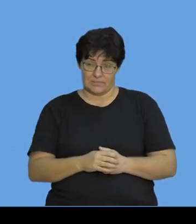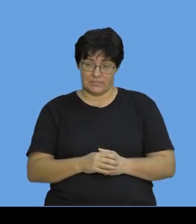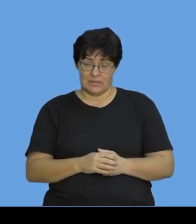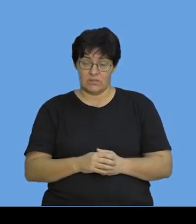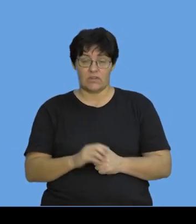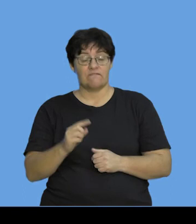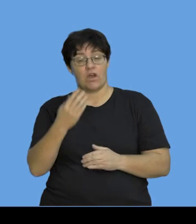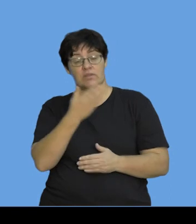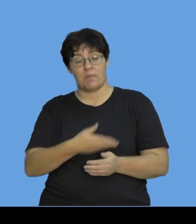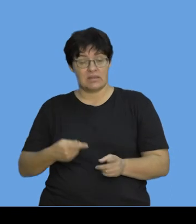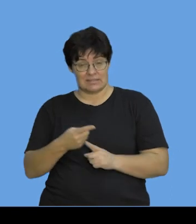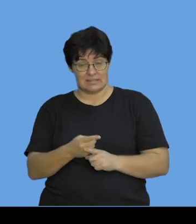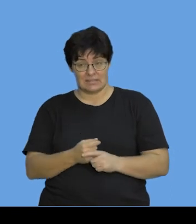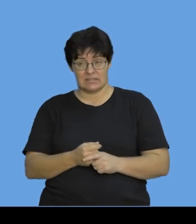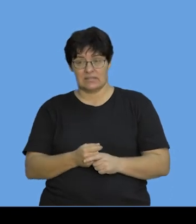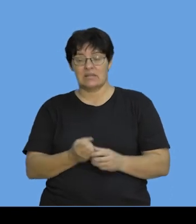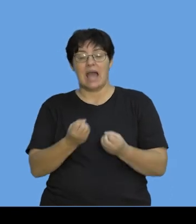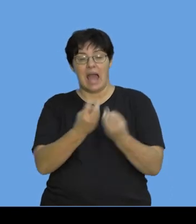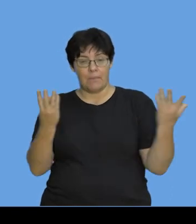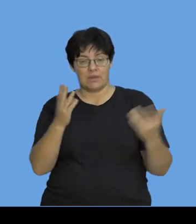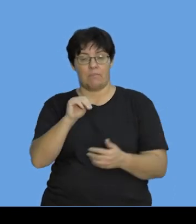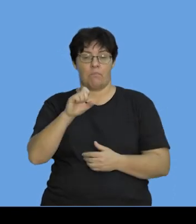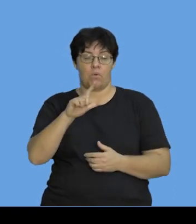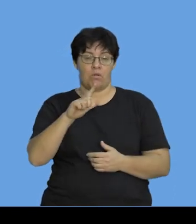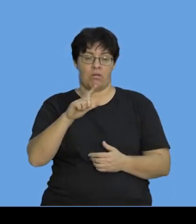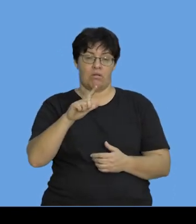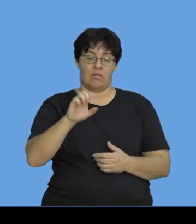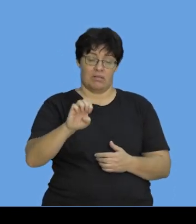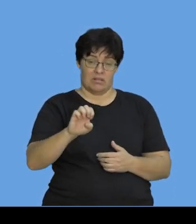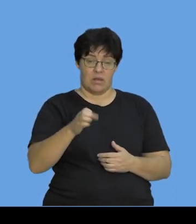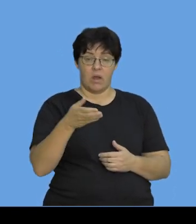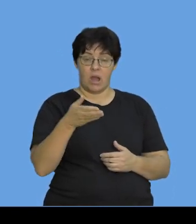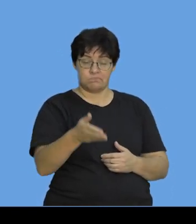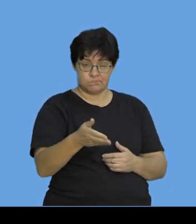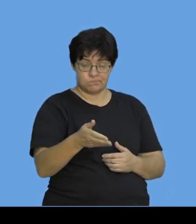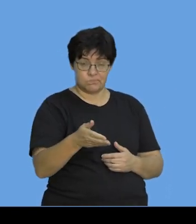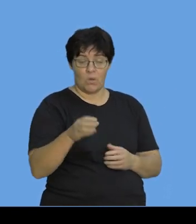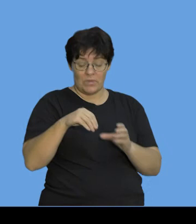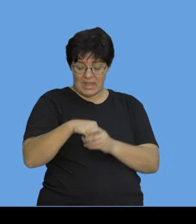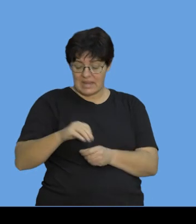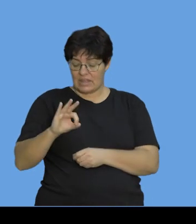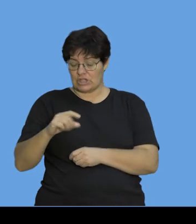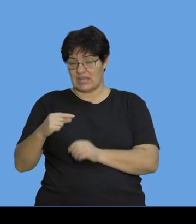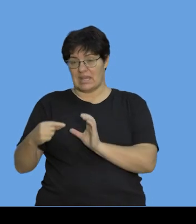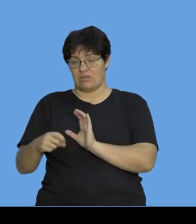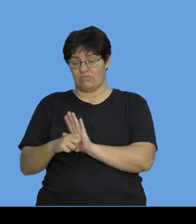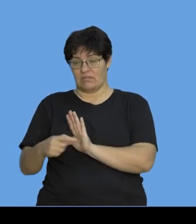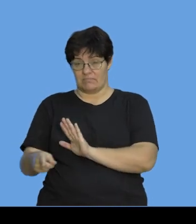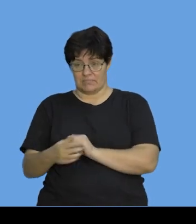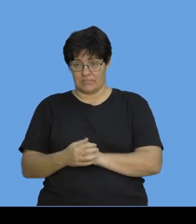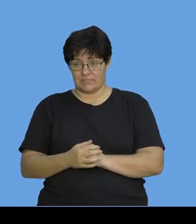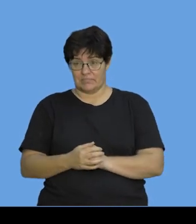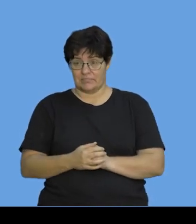solving has to do with how many moles of nitrogen are present in the 30 gram sample of nitrogen gas. So number of